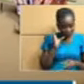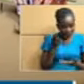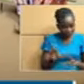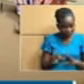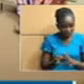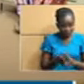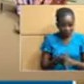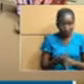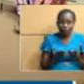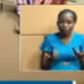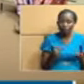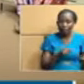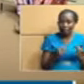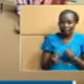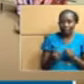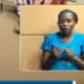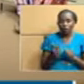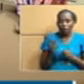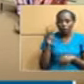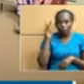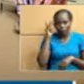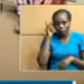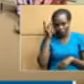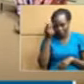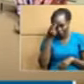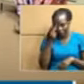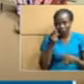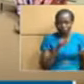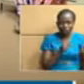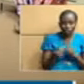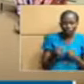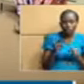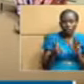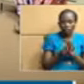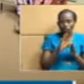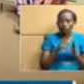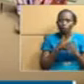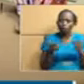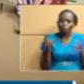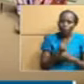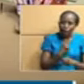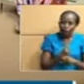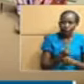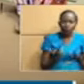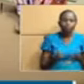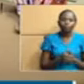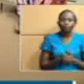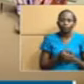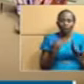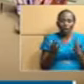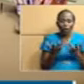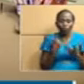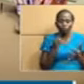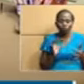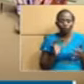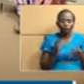we're discussing policy, we're discussing the legal framework that exists, we're discussing what information is available and how are we putting the